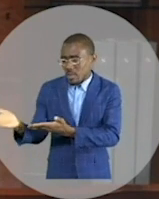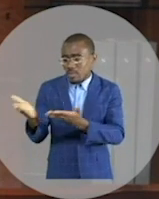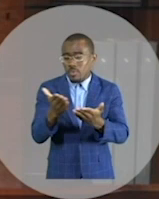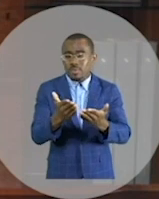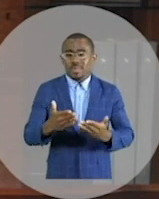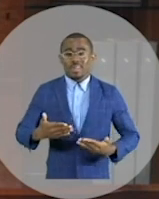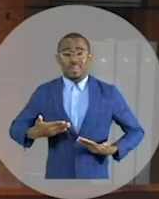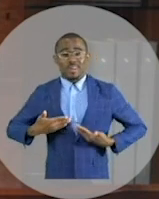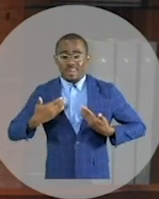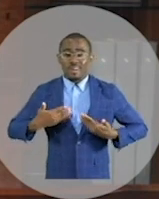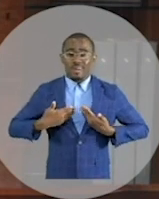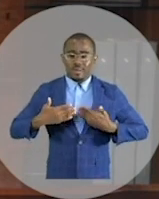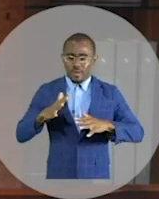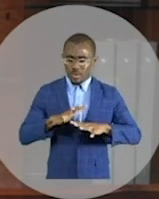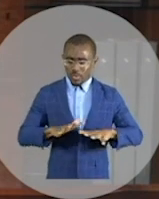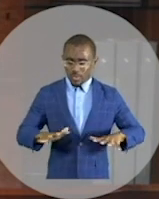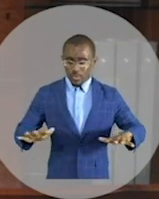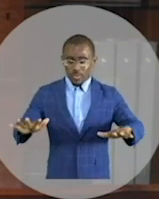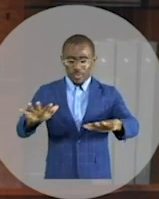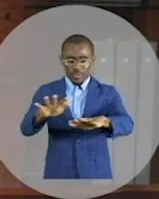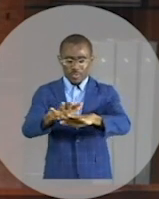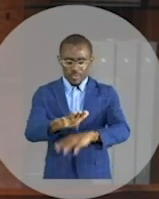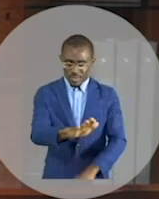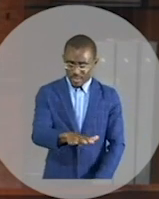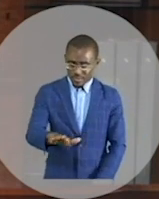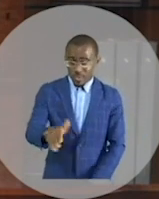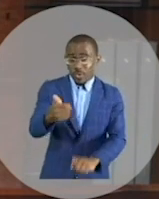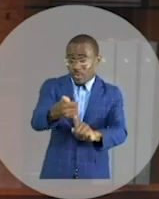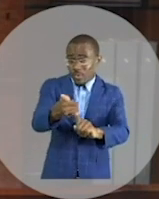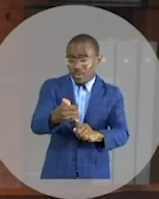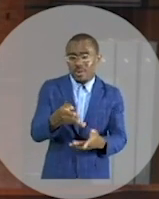mere promises to prepare the future, to make it even more prosperous.